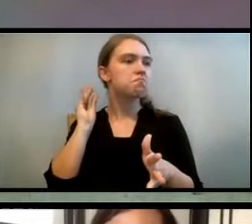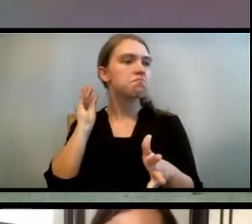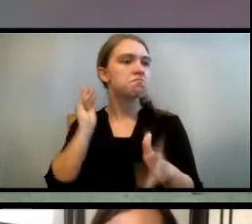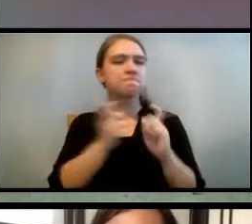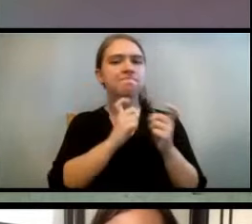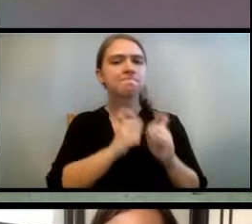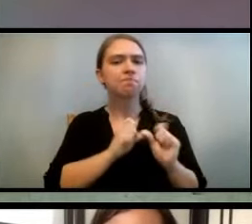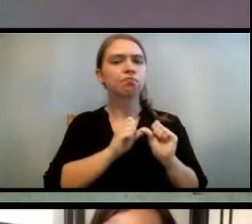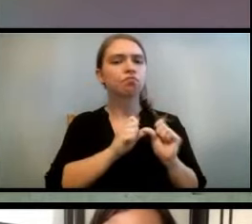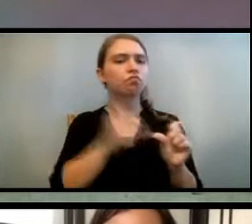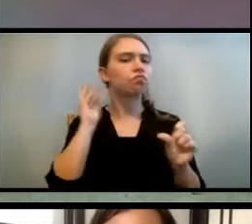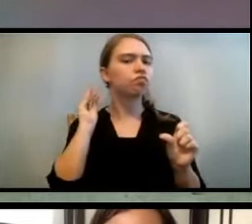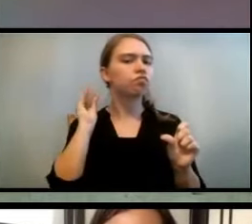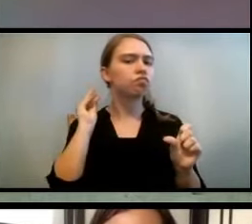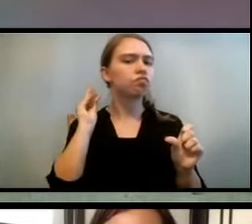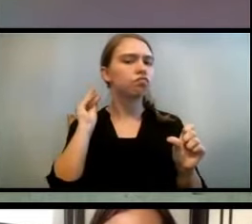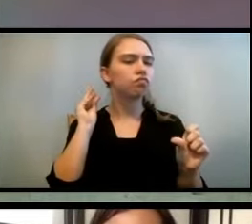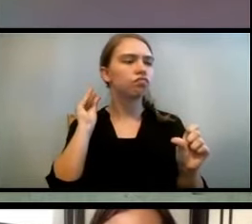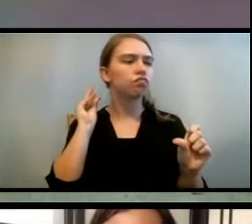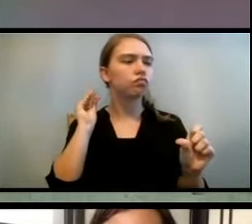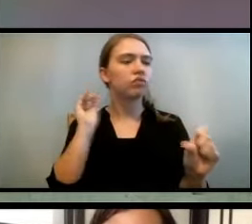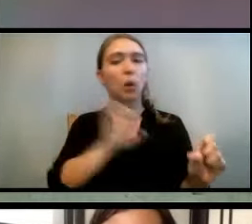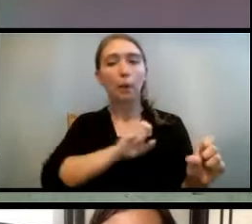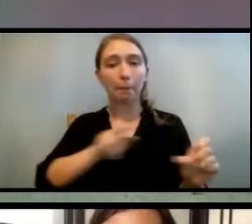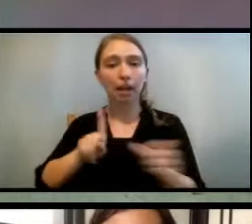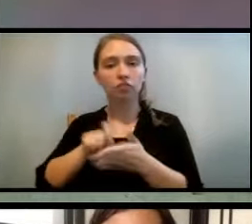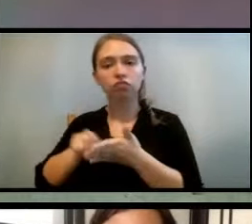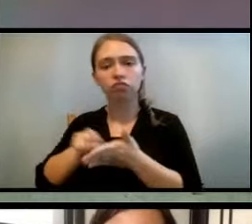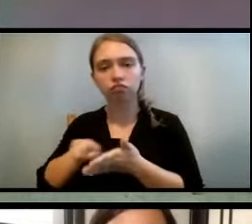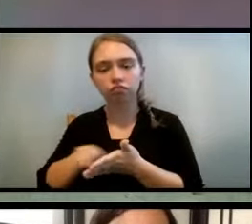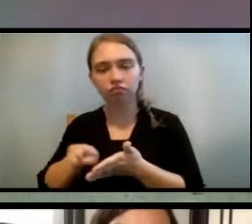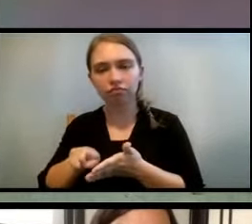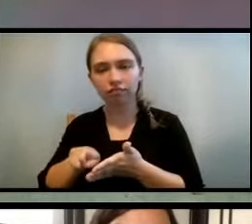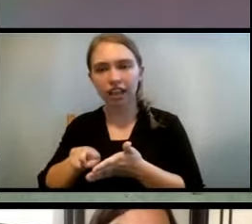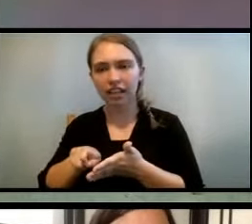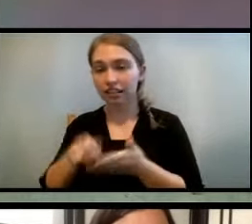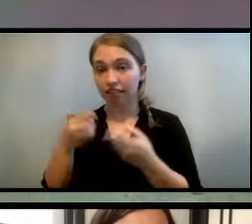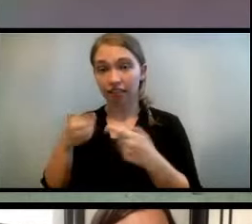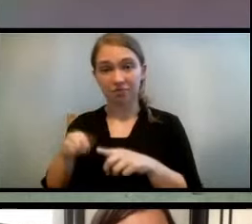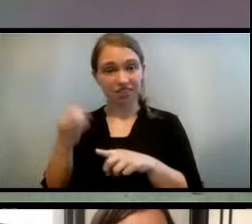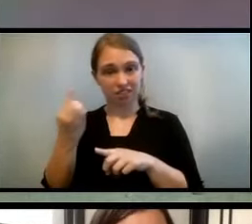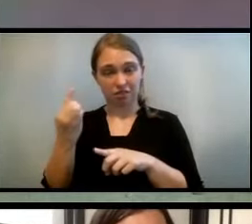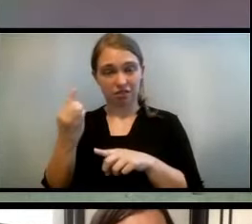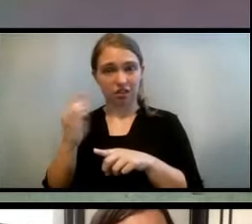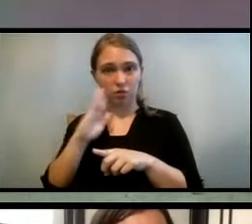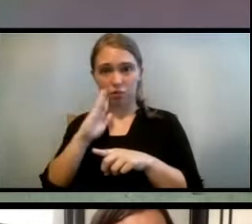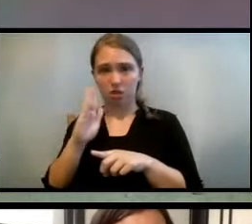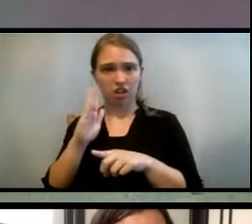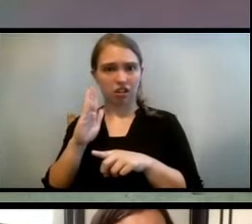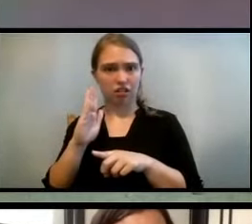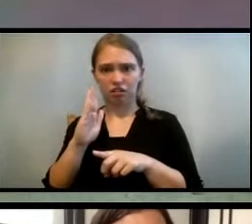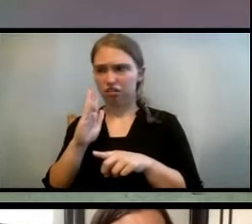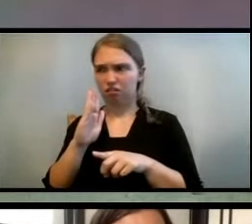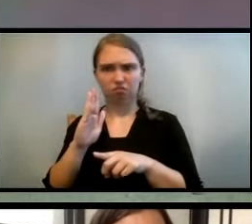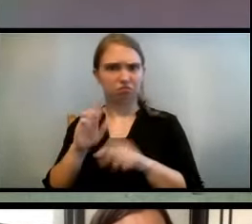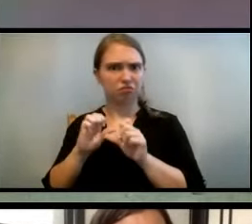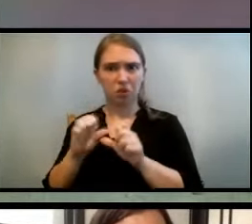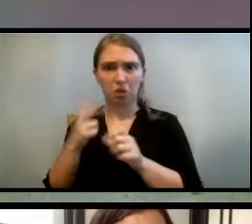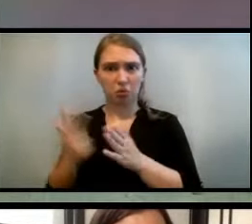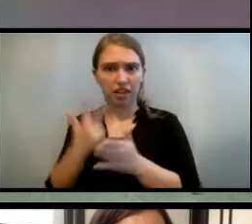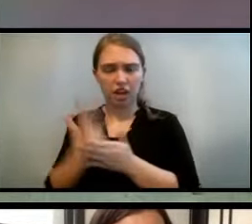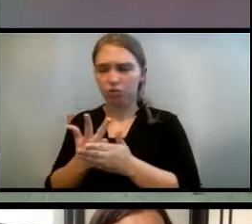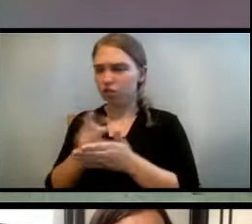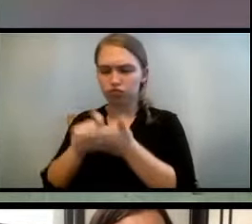things. And then I'll come back to it. And sometimes I'll get something that comes out in, you know, a 3-hour burst. And I